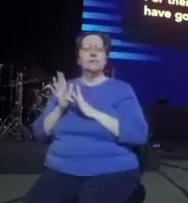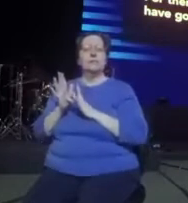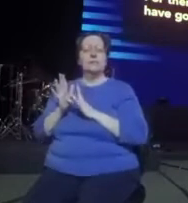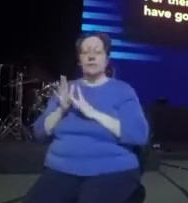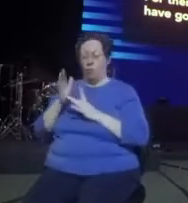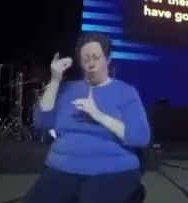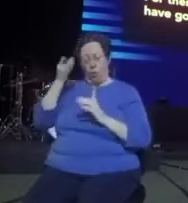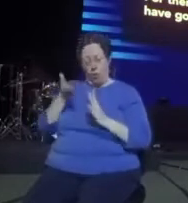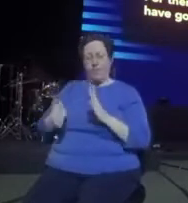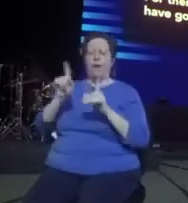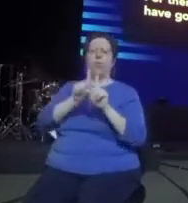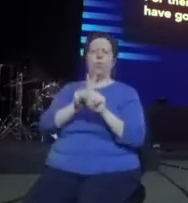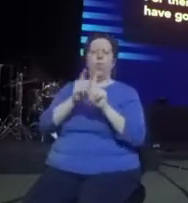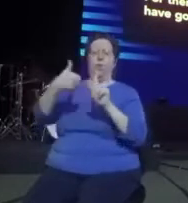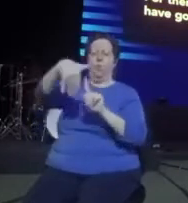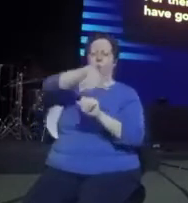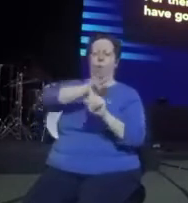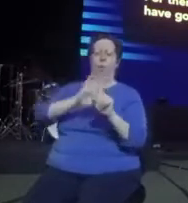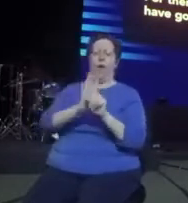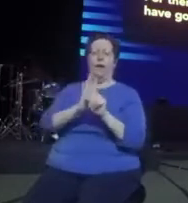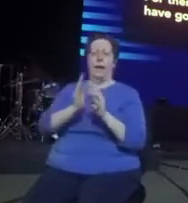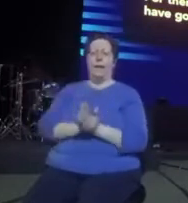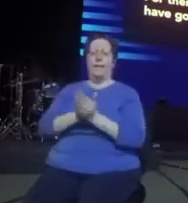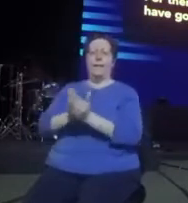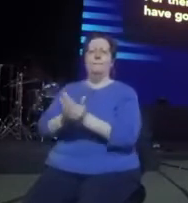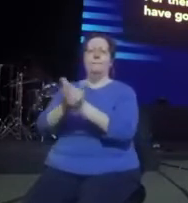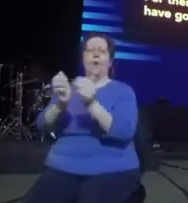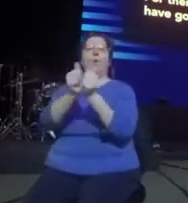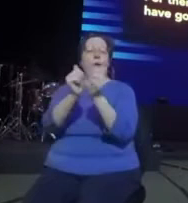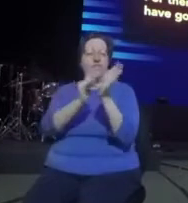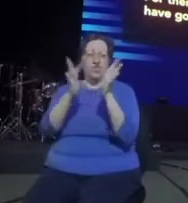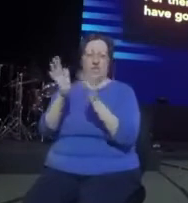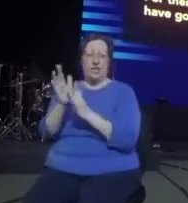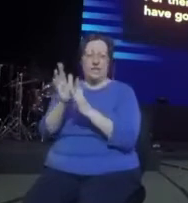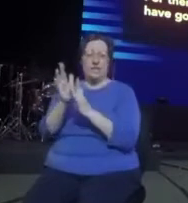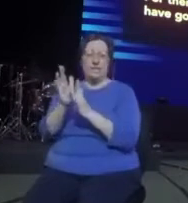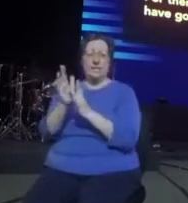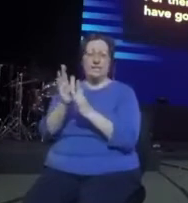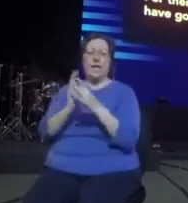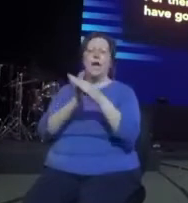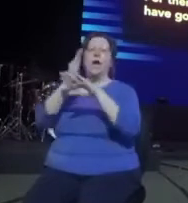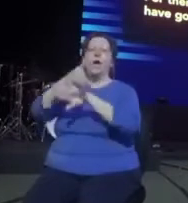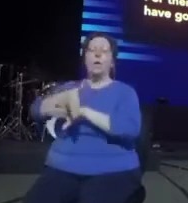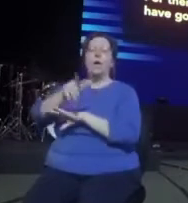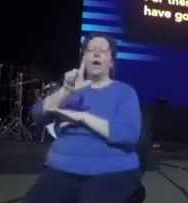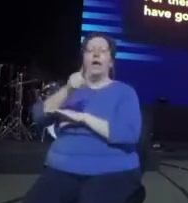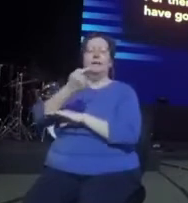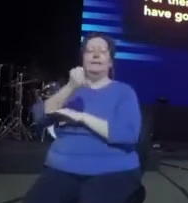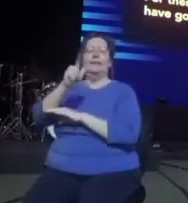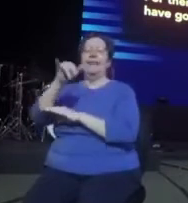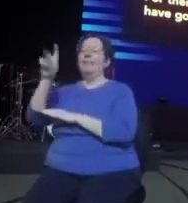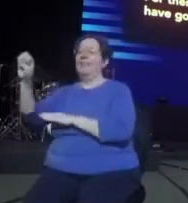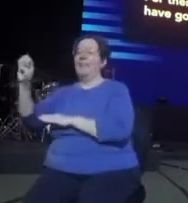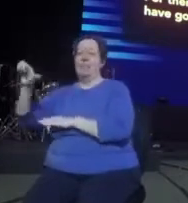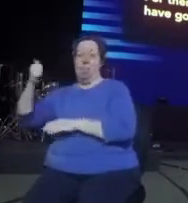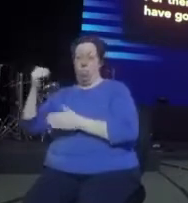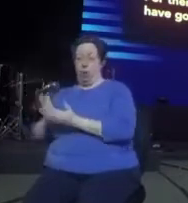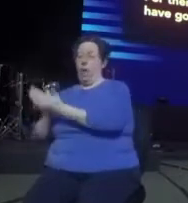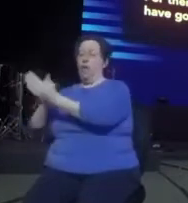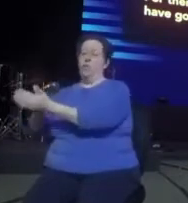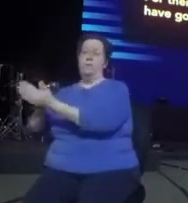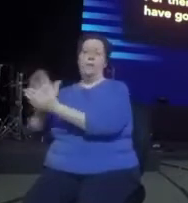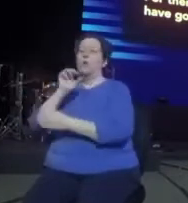there. They're the ones in his boat crossing the lake together. They're not in any of the other boats that were out there. They're